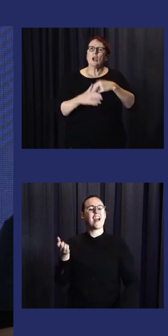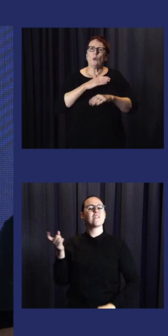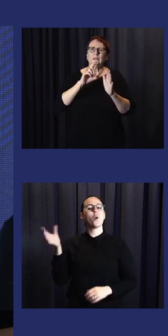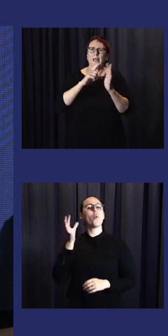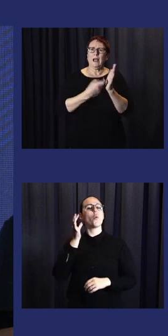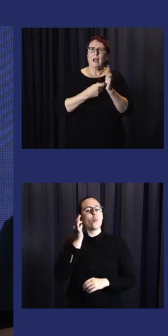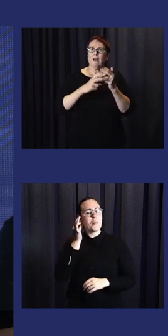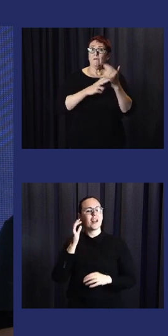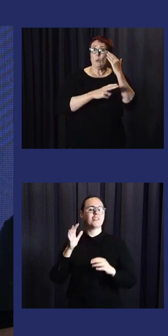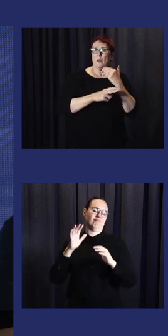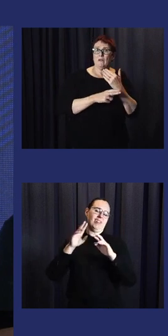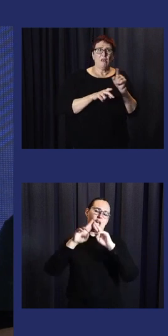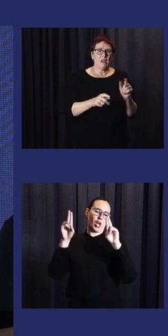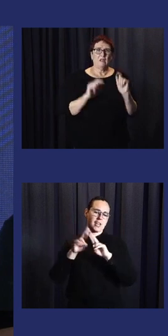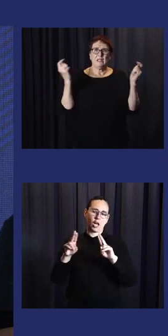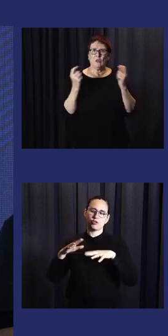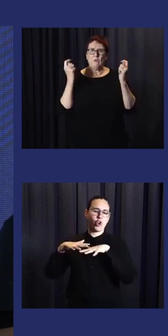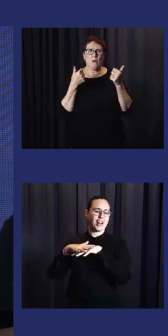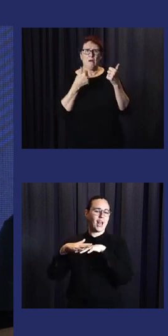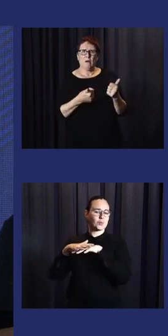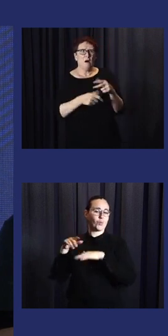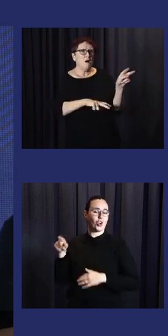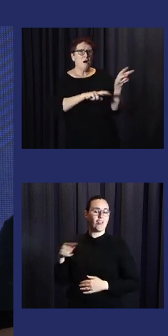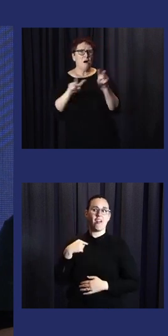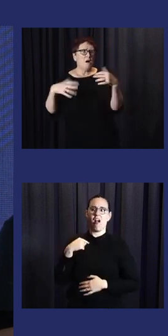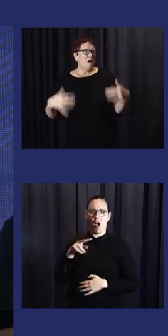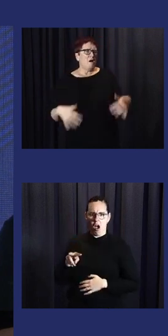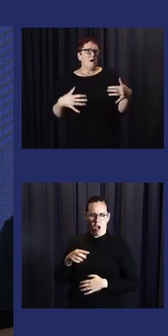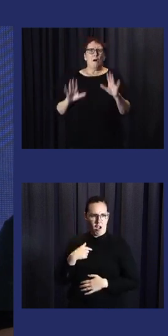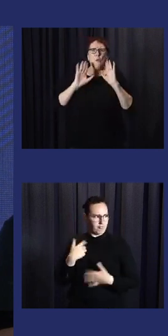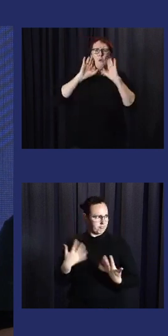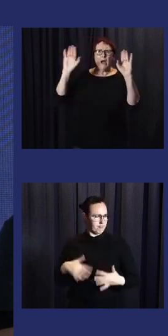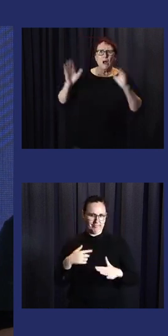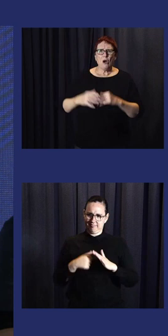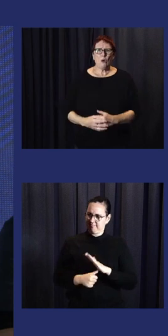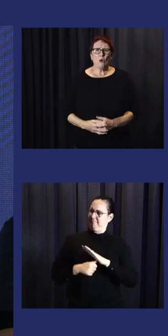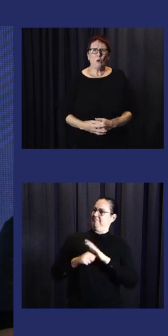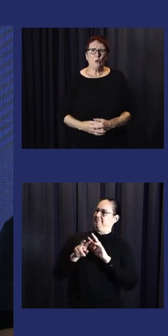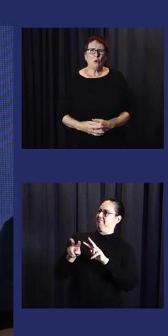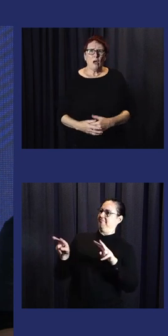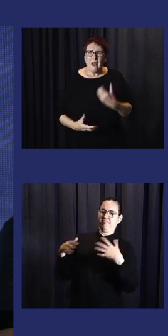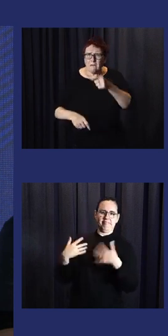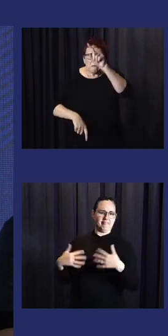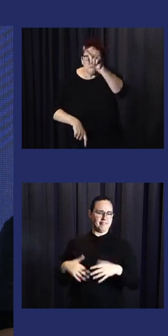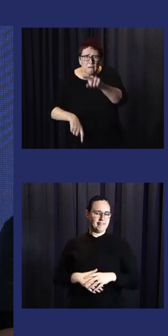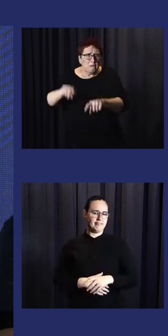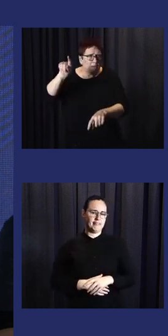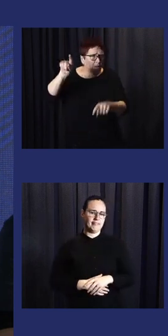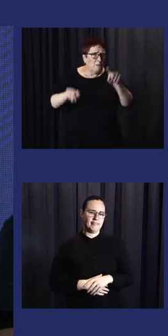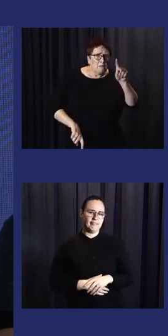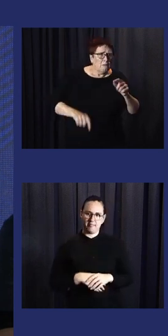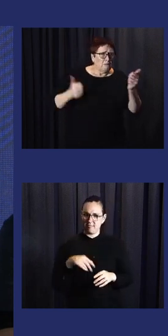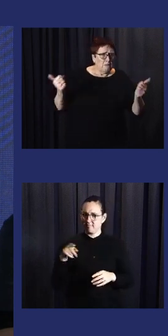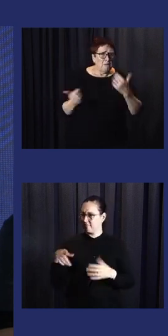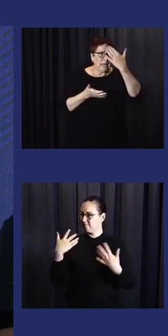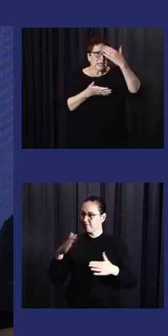DRR event, and saw the depth and the diversity and the experience